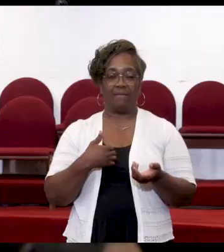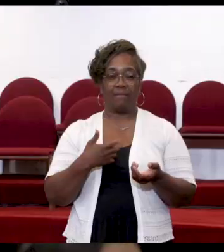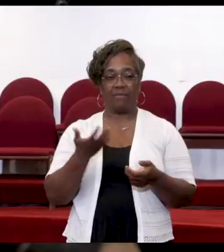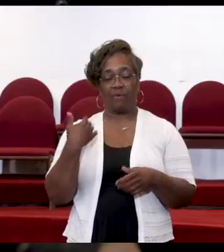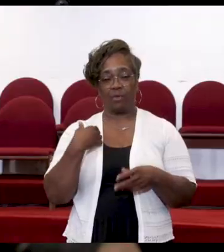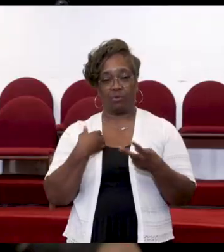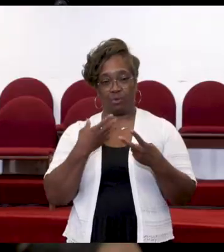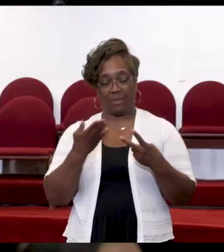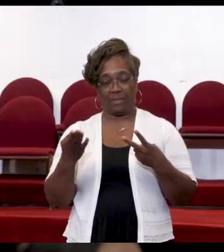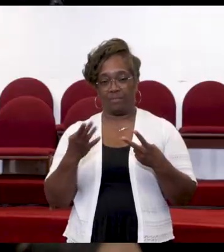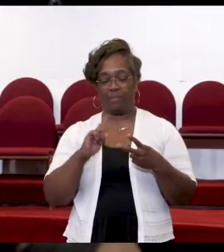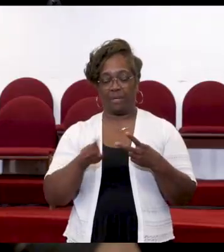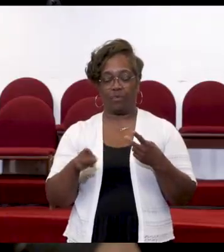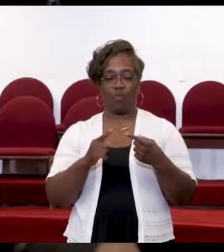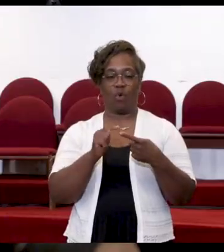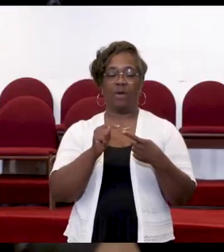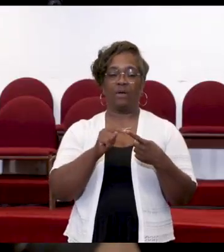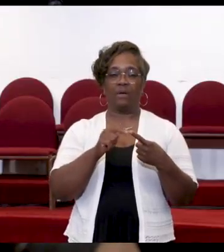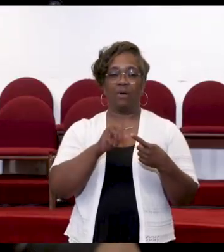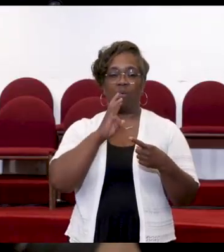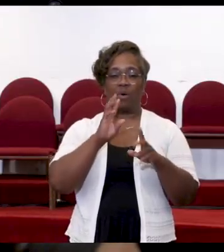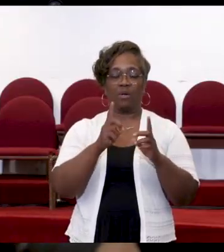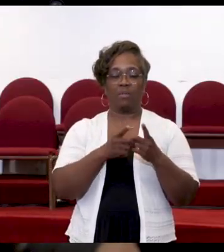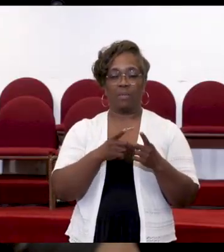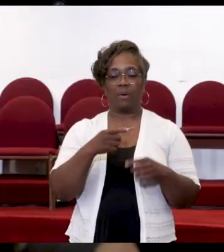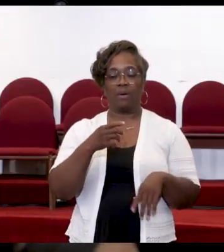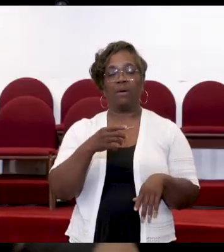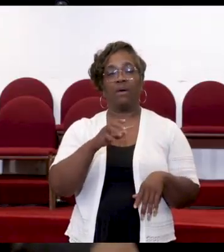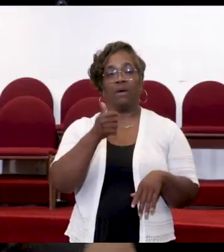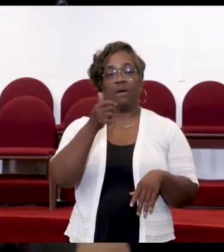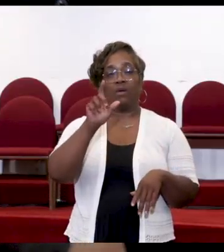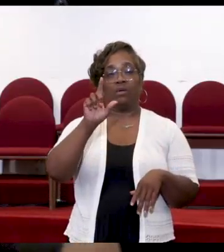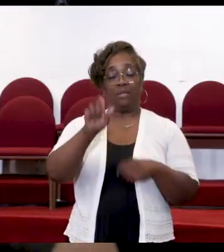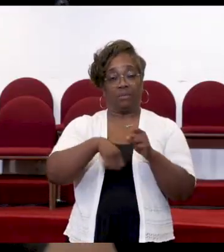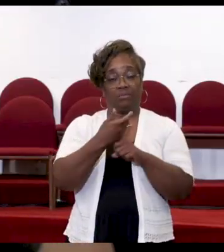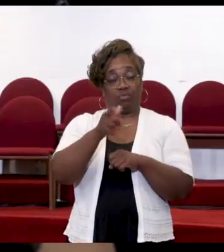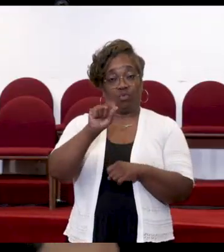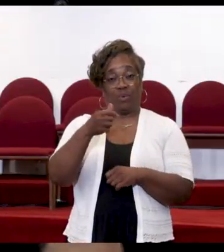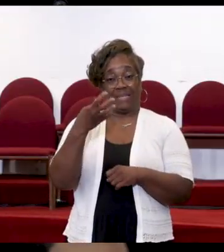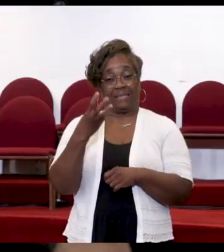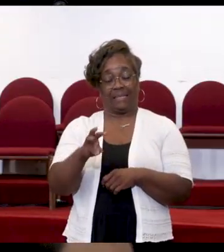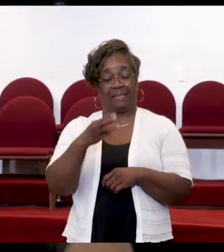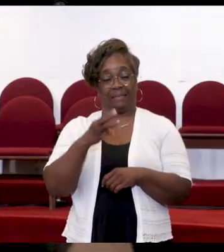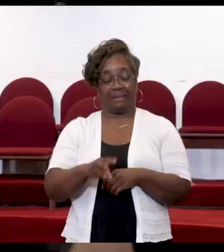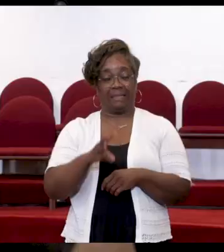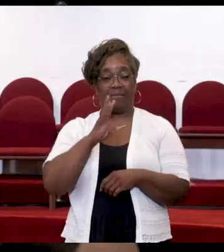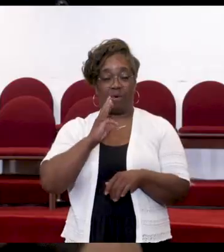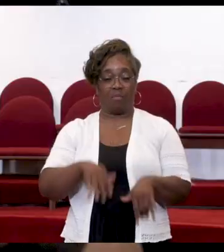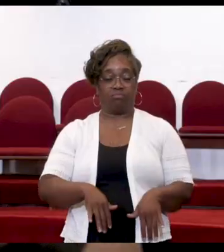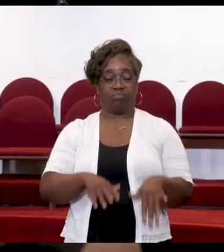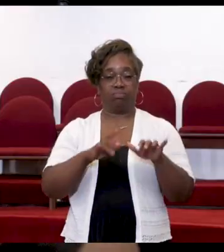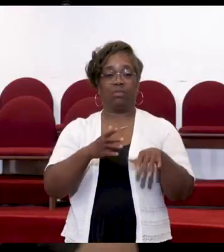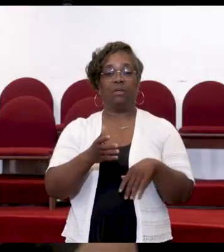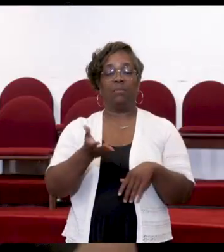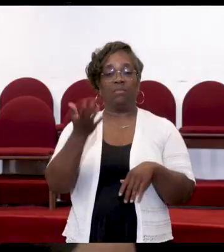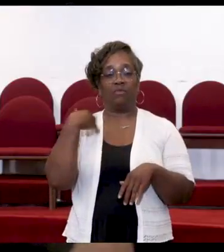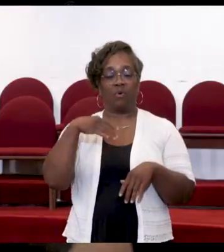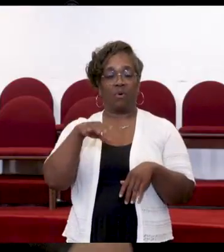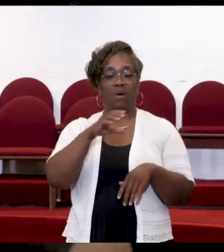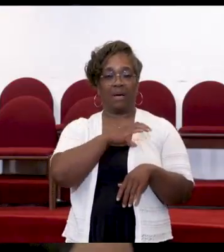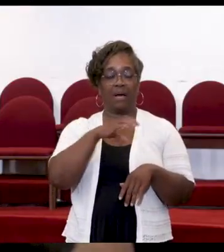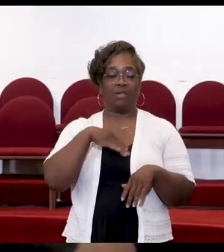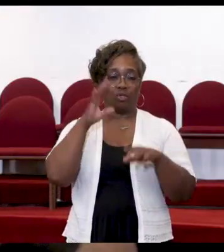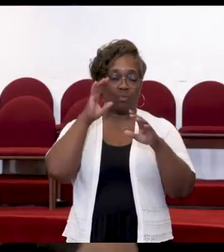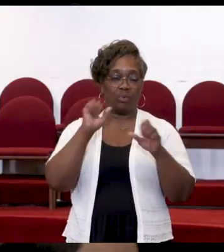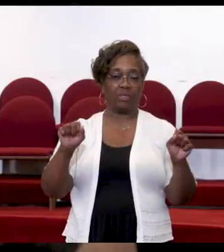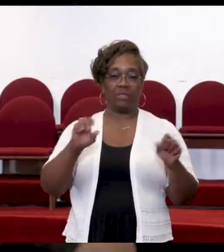about the water department. When I had my flood mayor in 2016, when Council President, former Brenda Jones was in there, she had